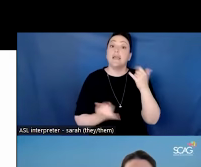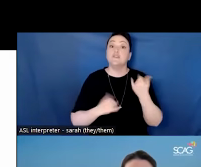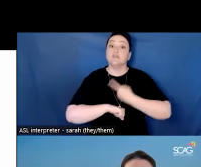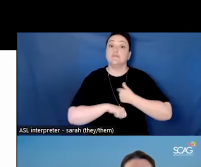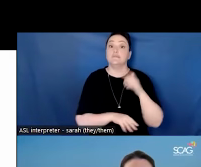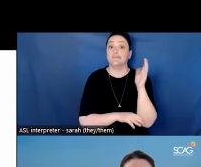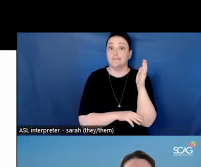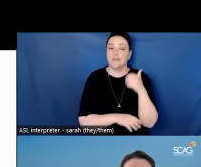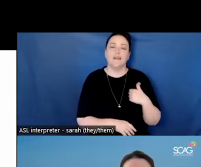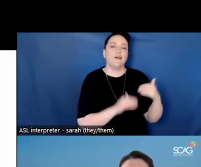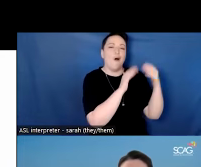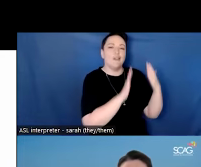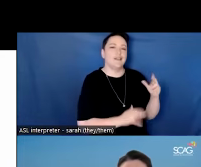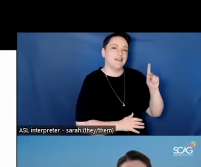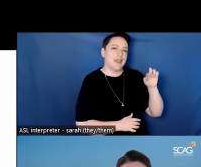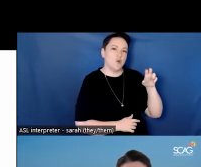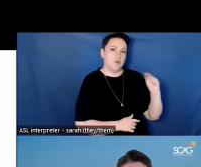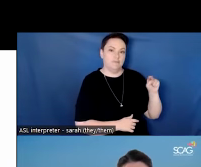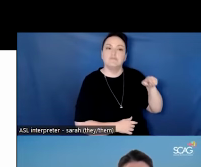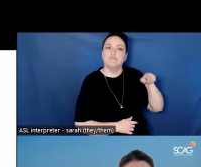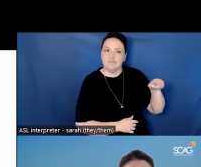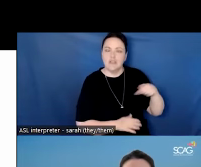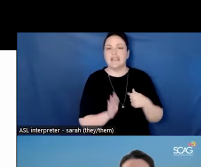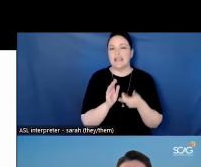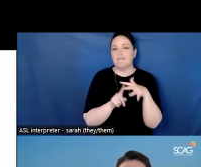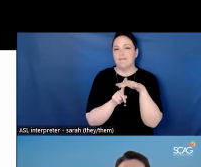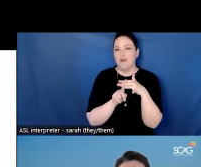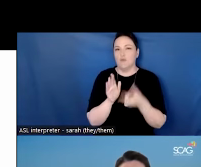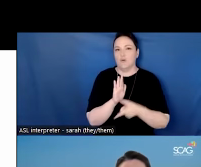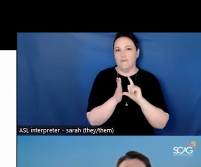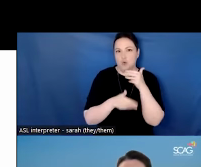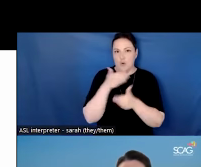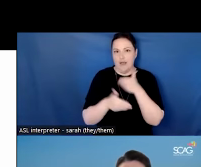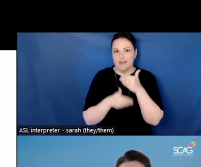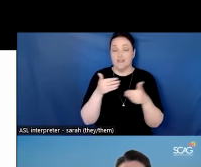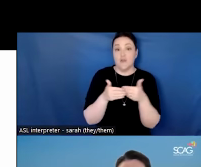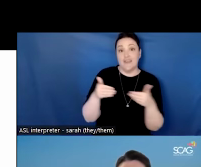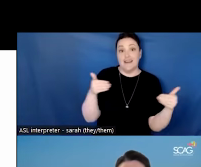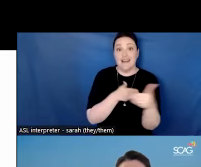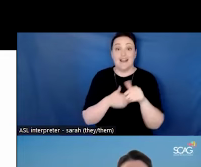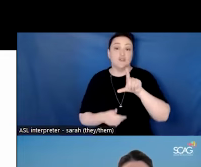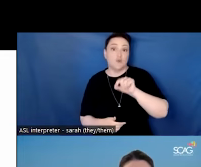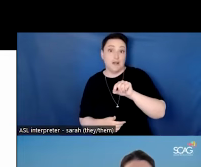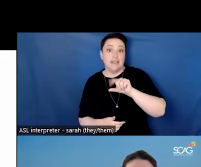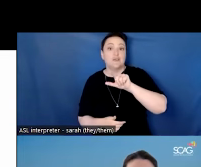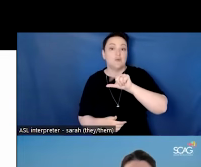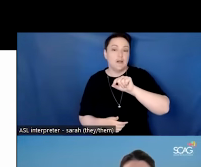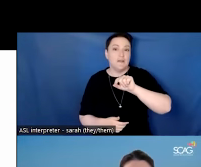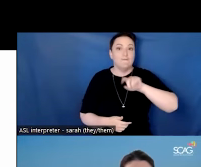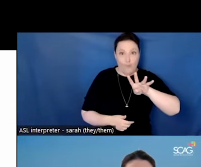colleague Karen will go over the environmental review process for the upcoming proposed 2024 RTP and